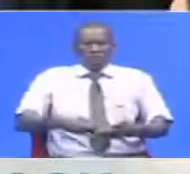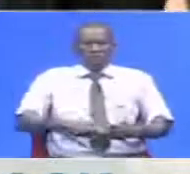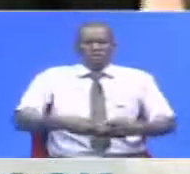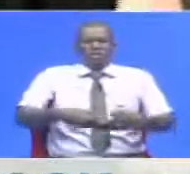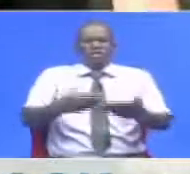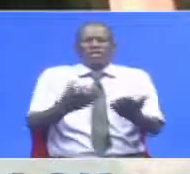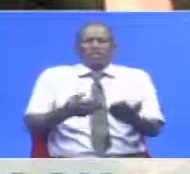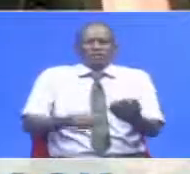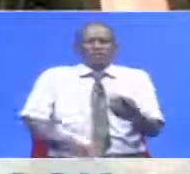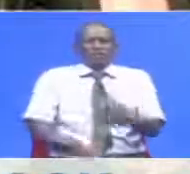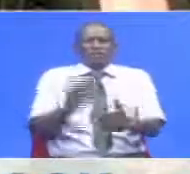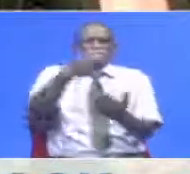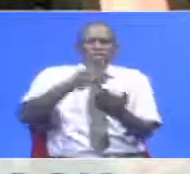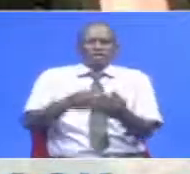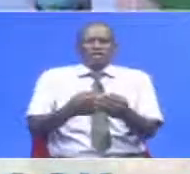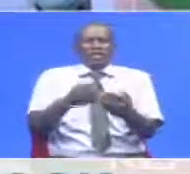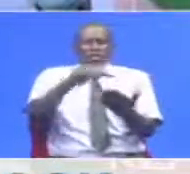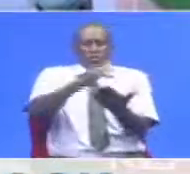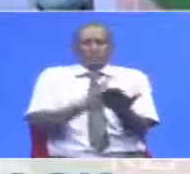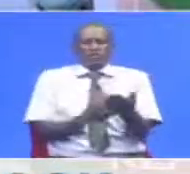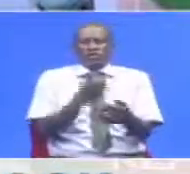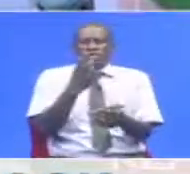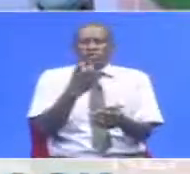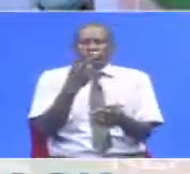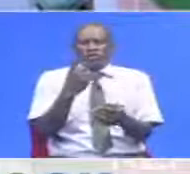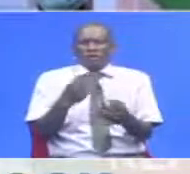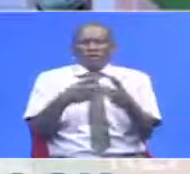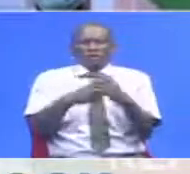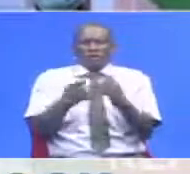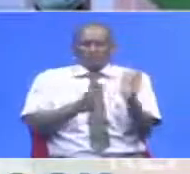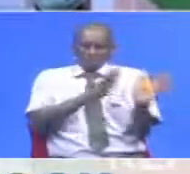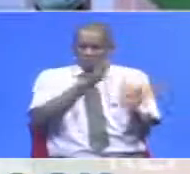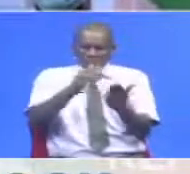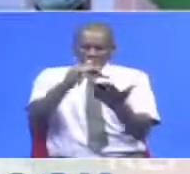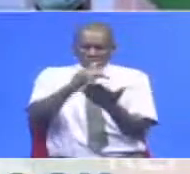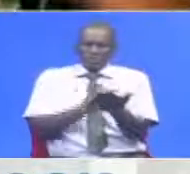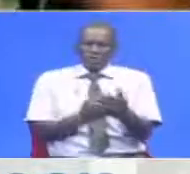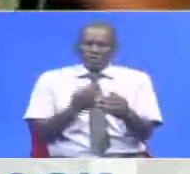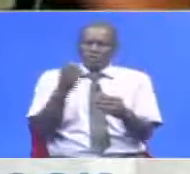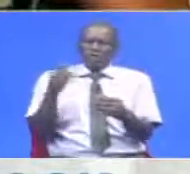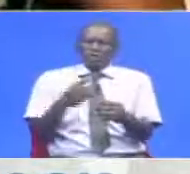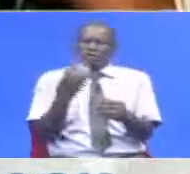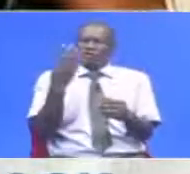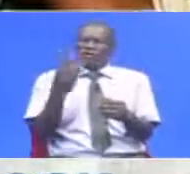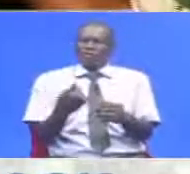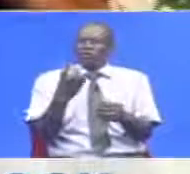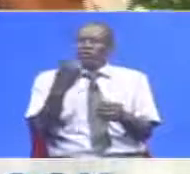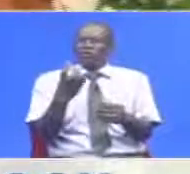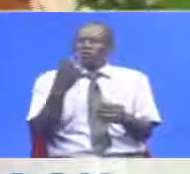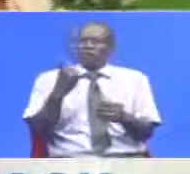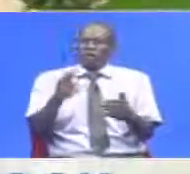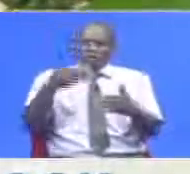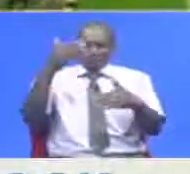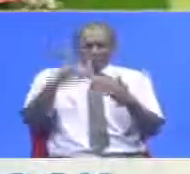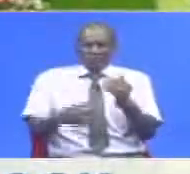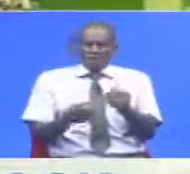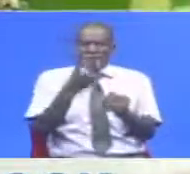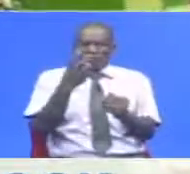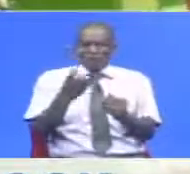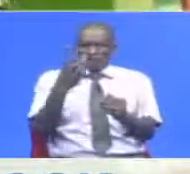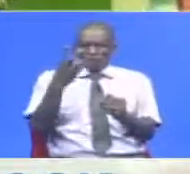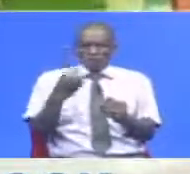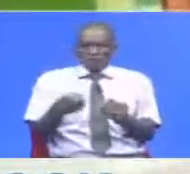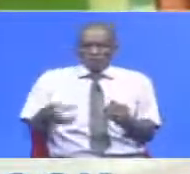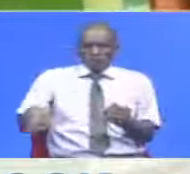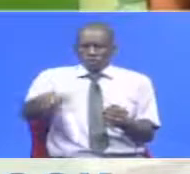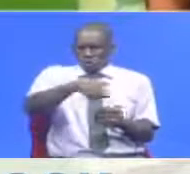started preparing this report in April 2020. But by the end of 2020, we were up